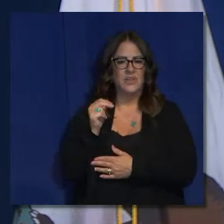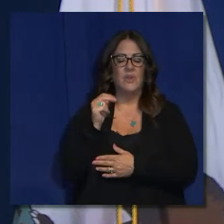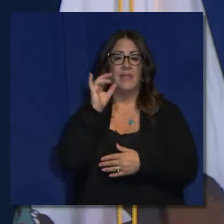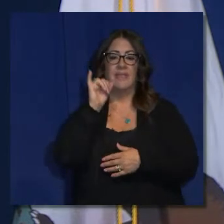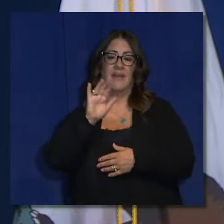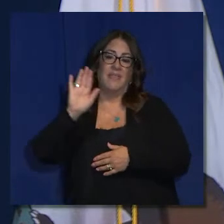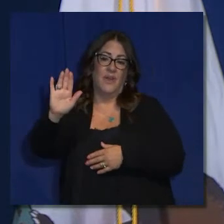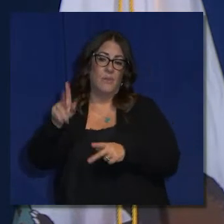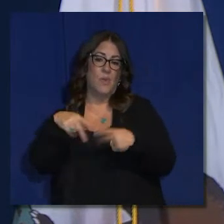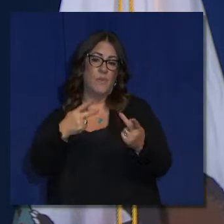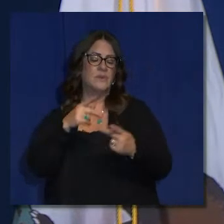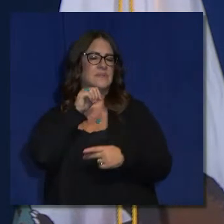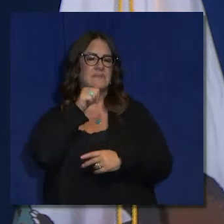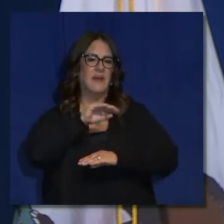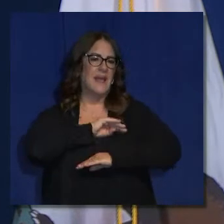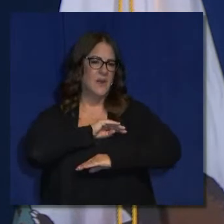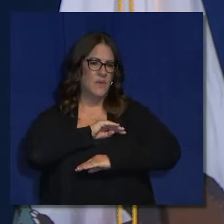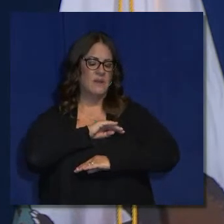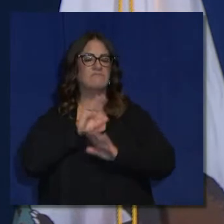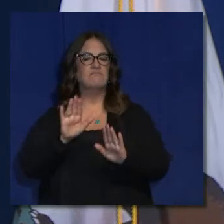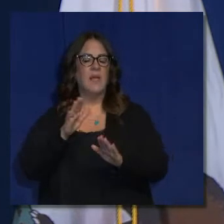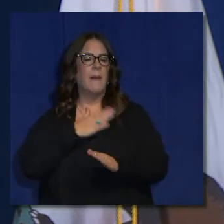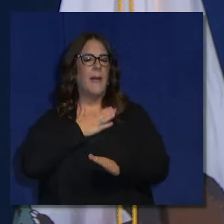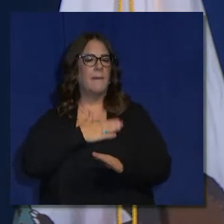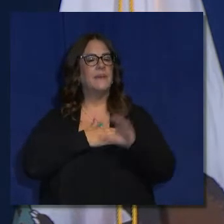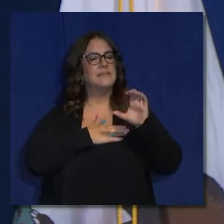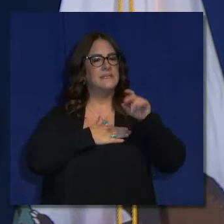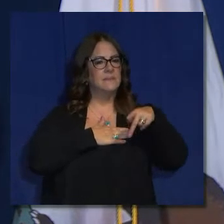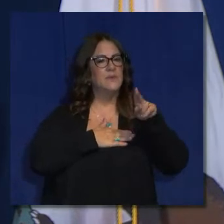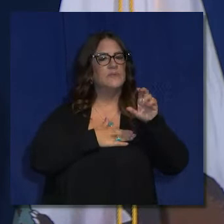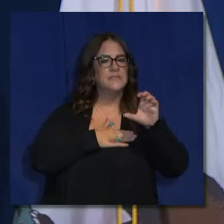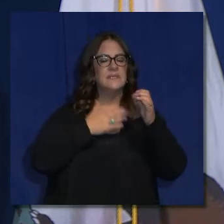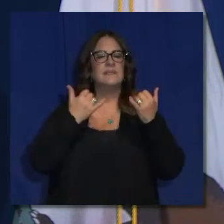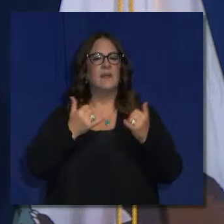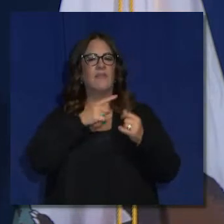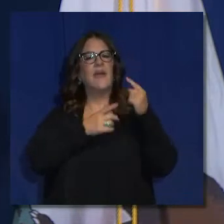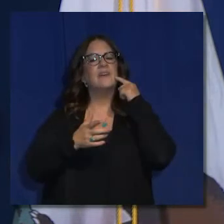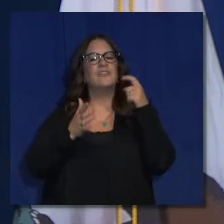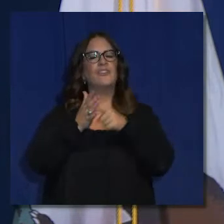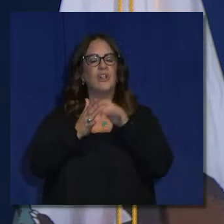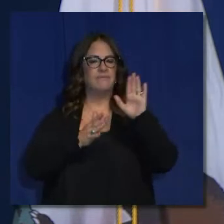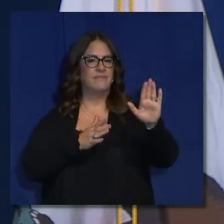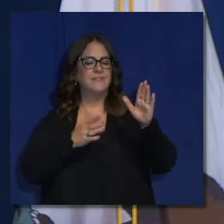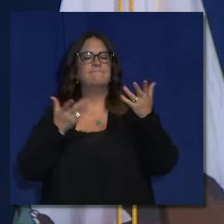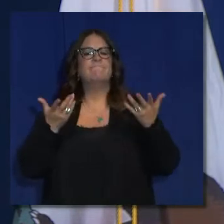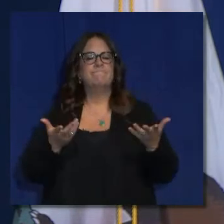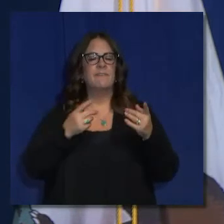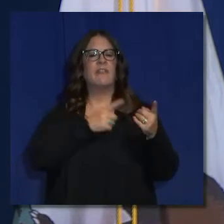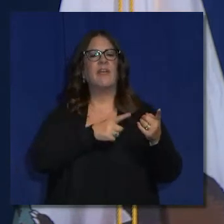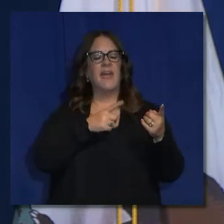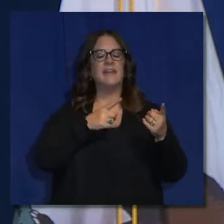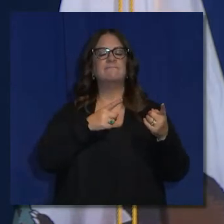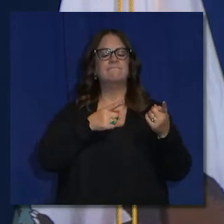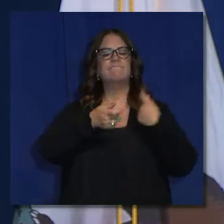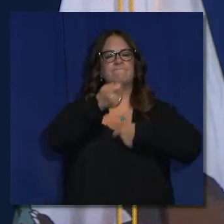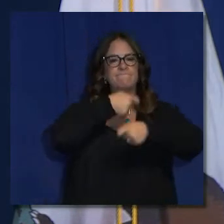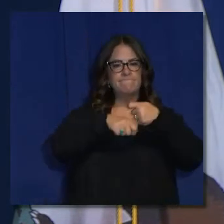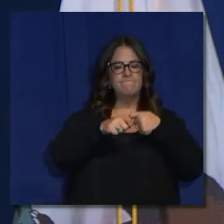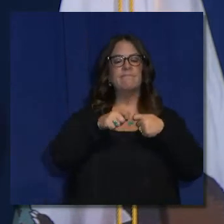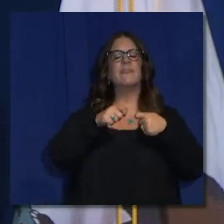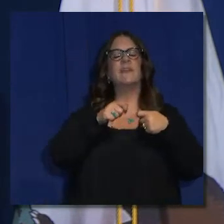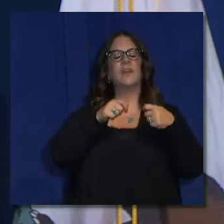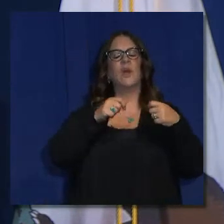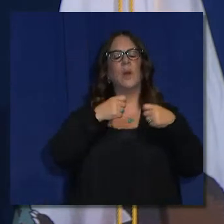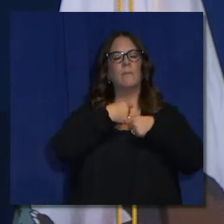inadequate, and I was pleased to see the CPUC acknowledge that, pull that proposal, and present a